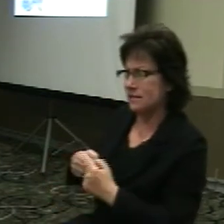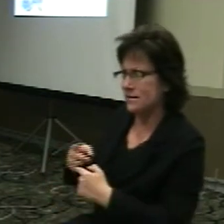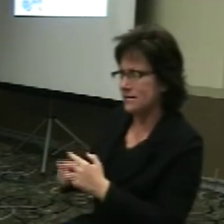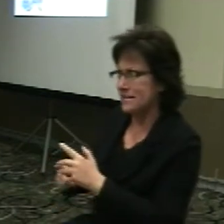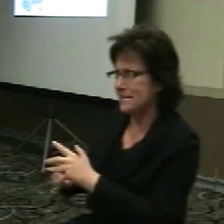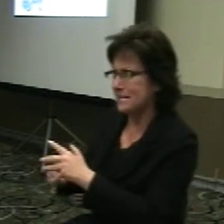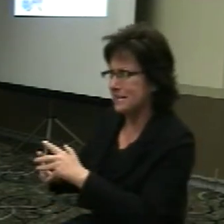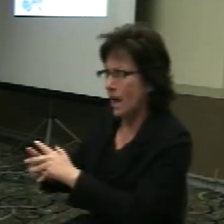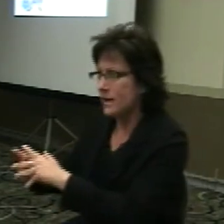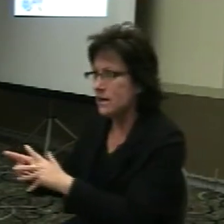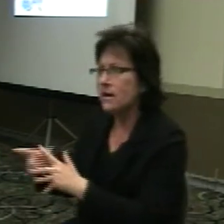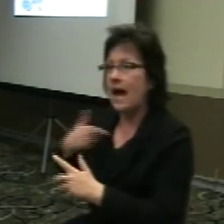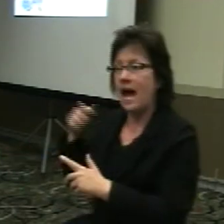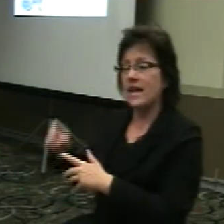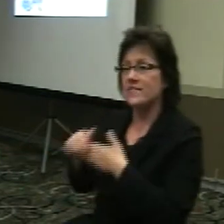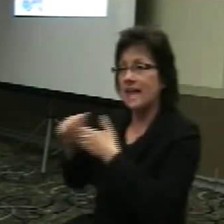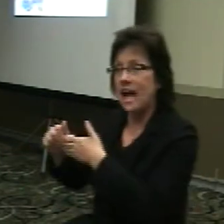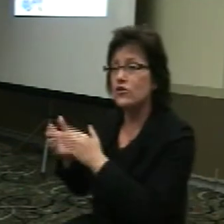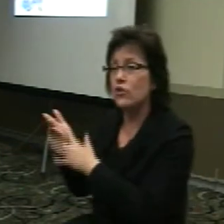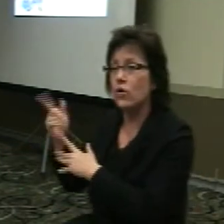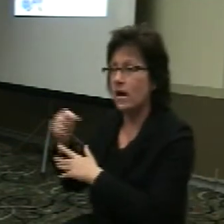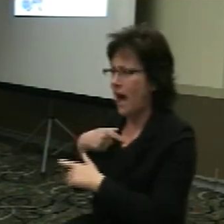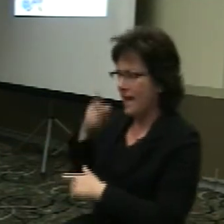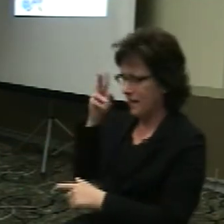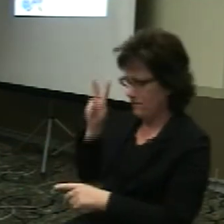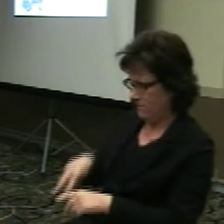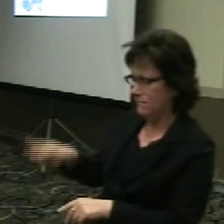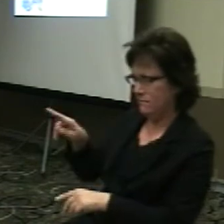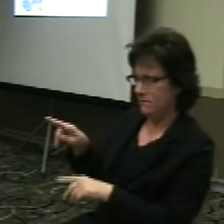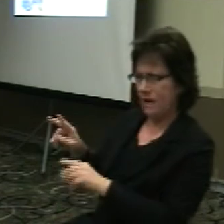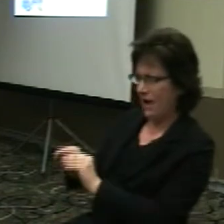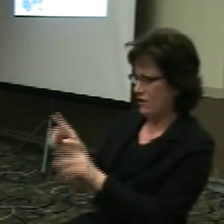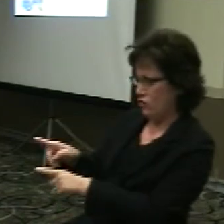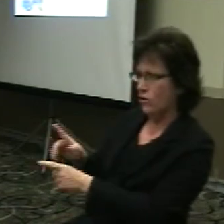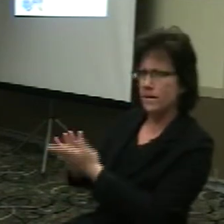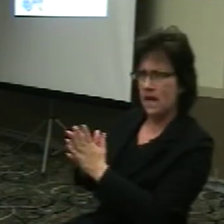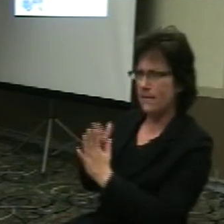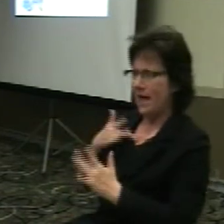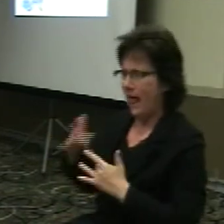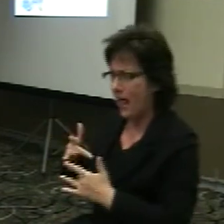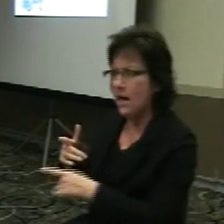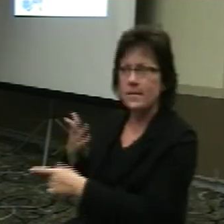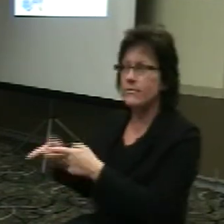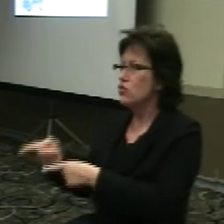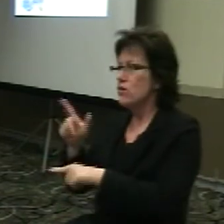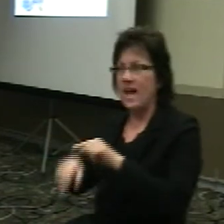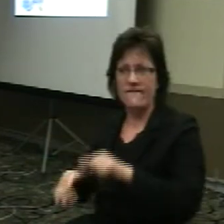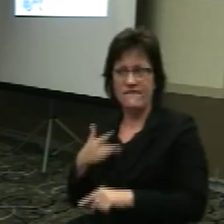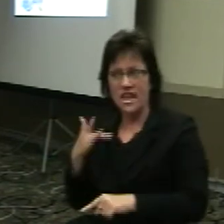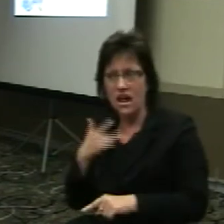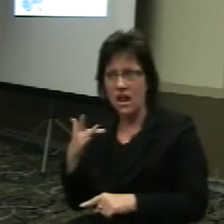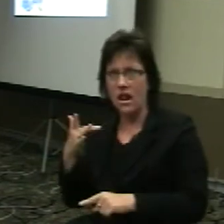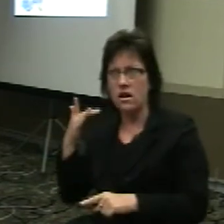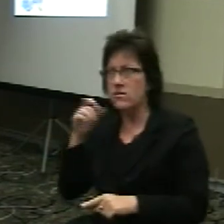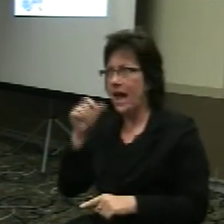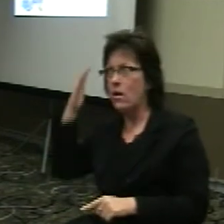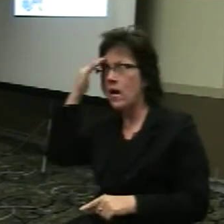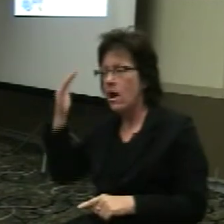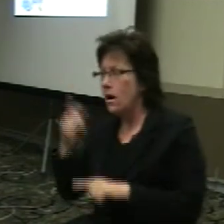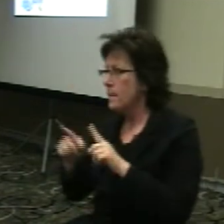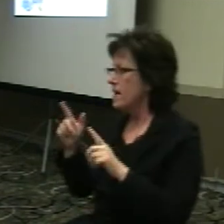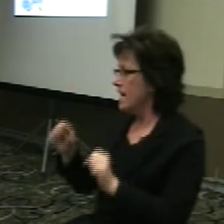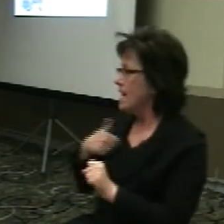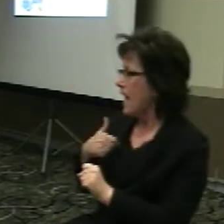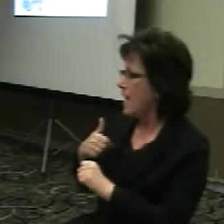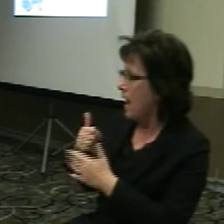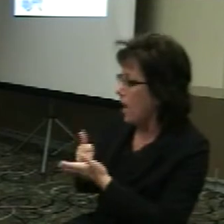kind of guide you through this, because I can see when you're starting to get anxious. You may not be able to feel it, but can I help teach you when you